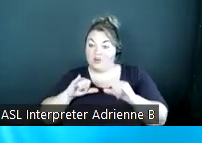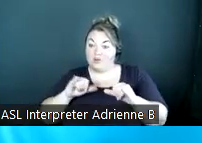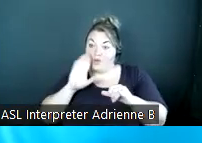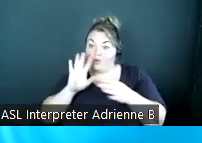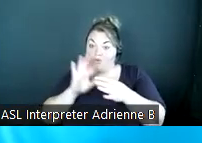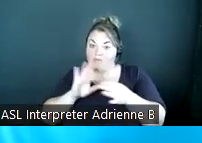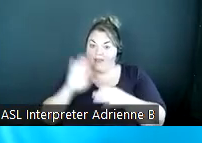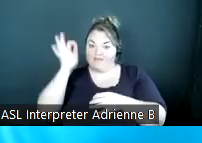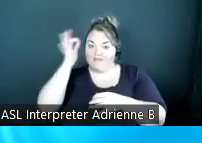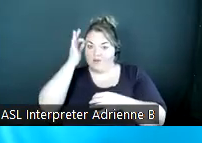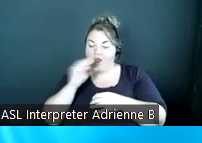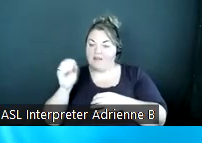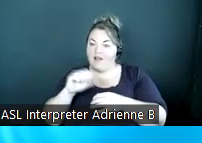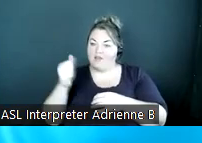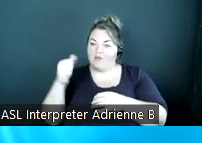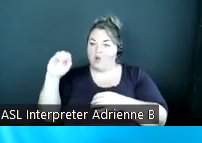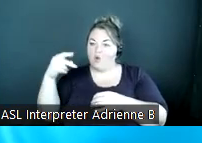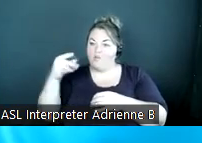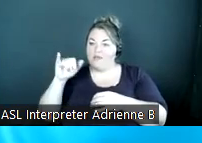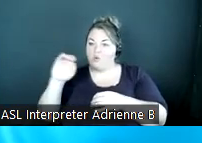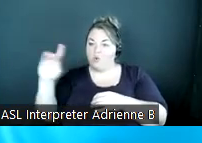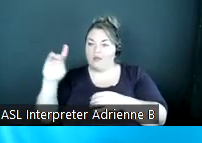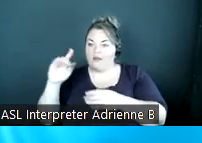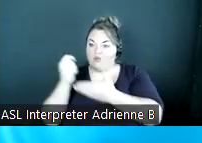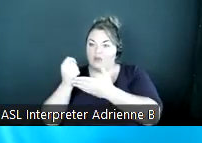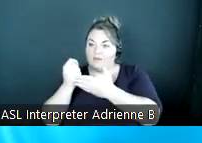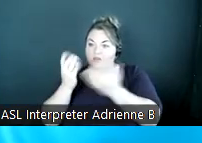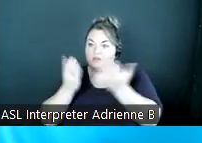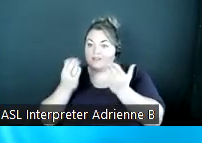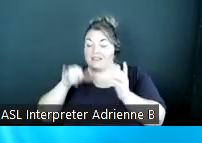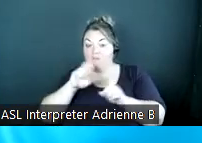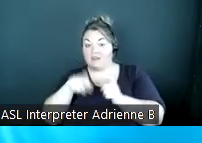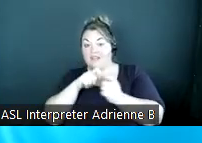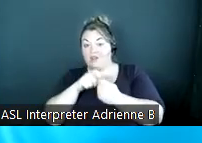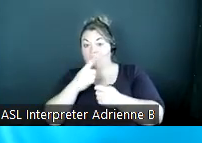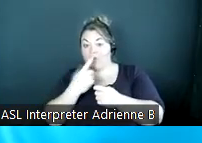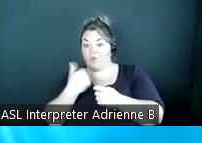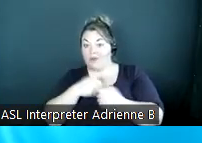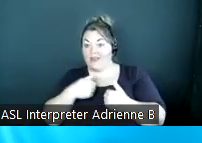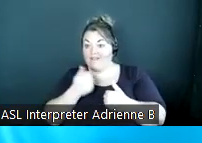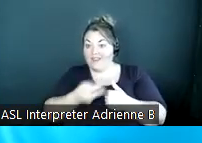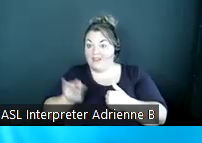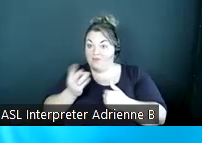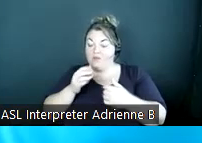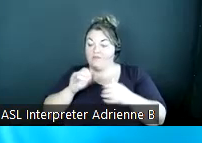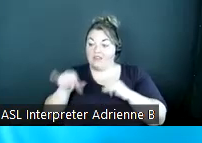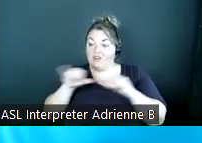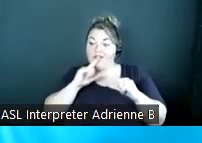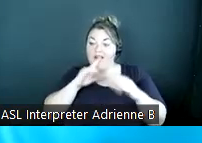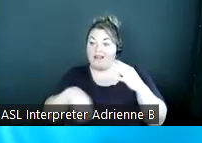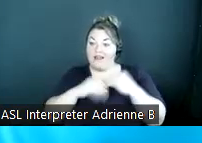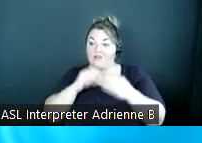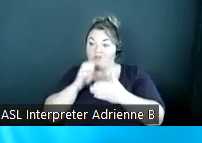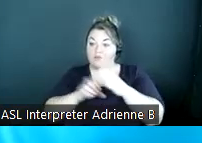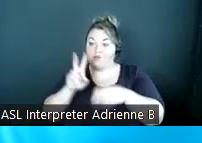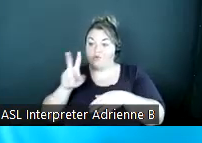fentanyl and other opioid treatment services. So this particular slide, we do have a handful of standards that are added into chapter 2